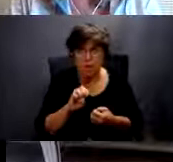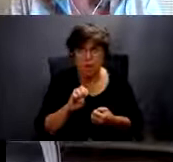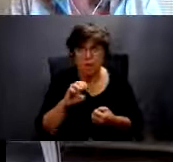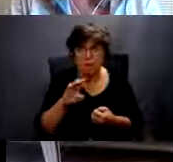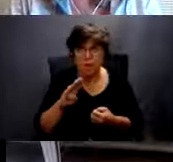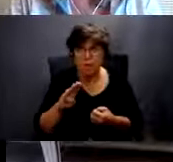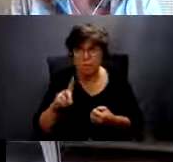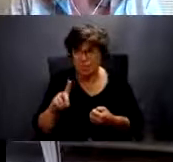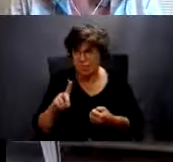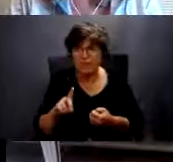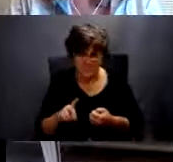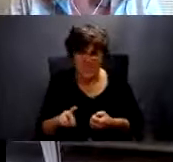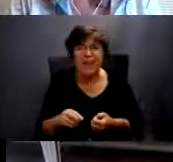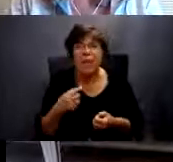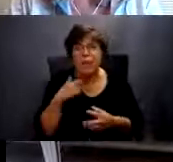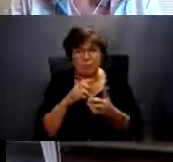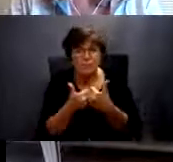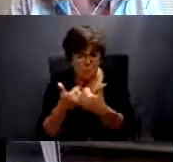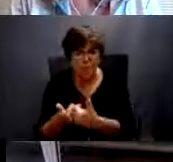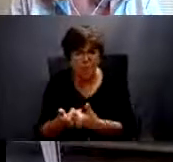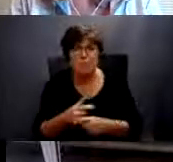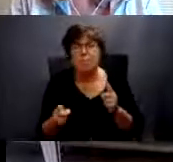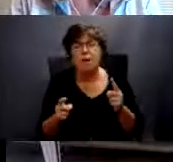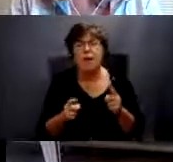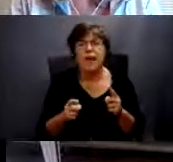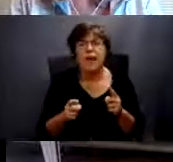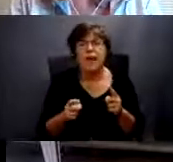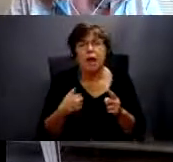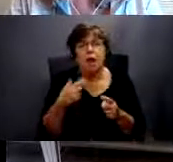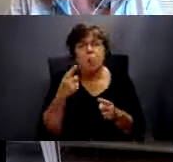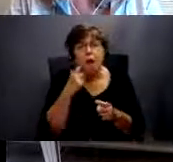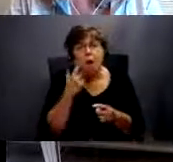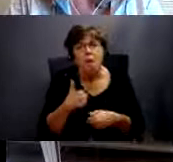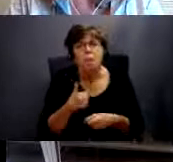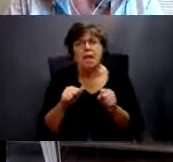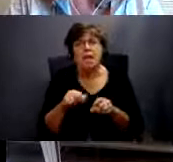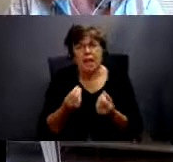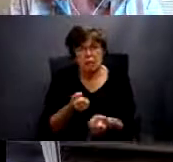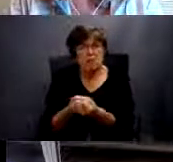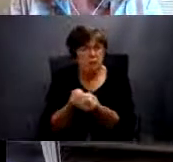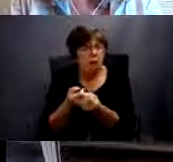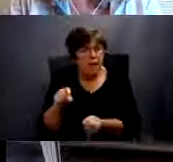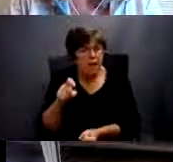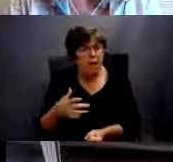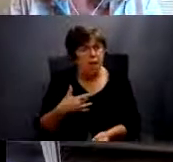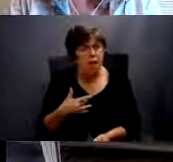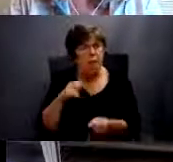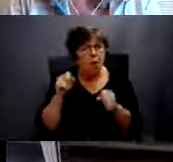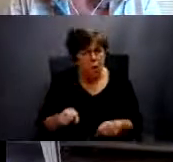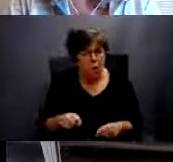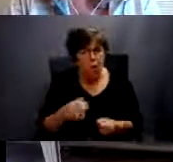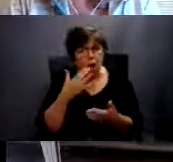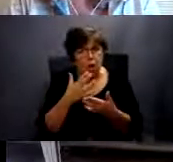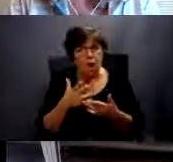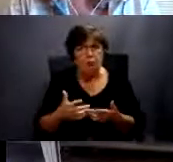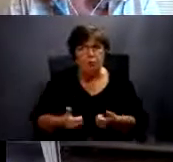there will be some challenges, but we think that we can give them the support that they need, and that this would be a good spot for